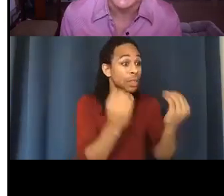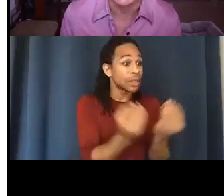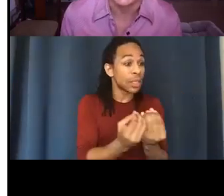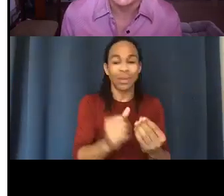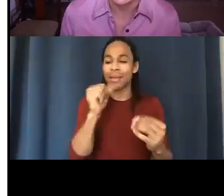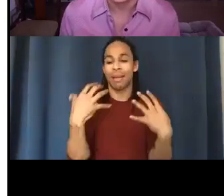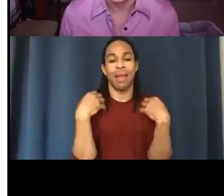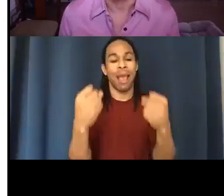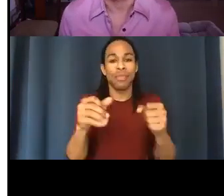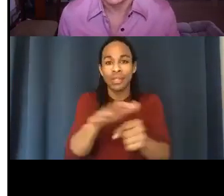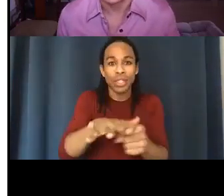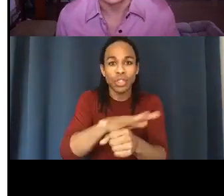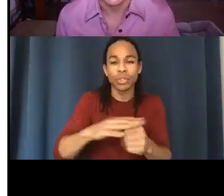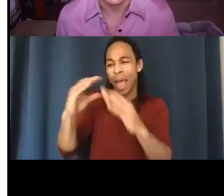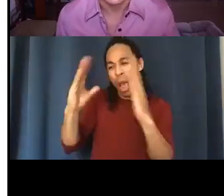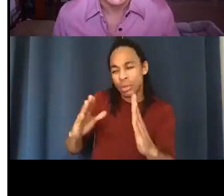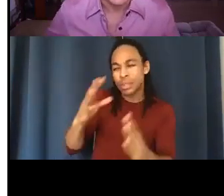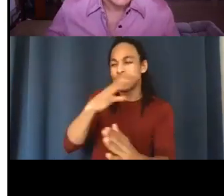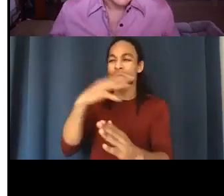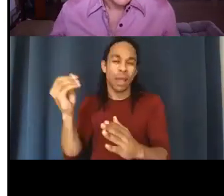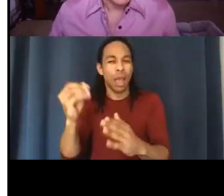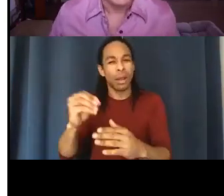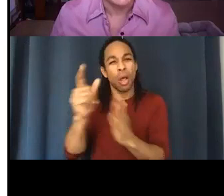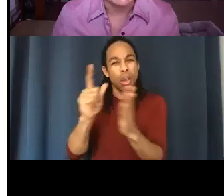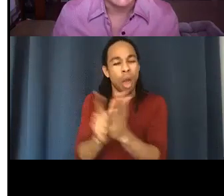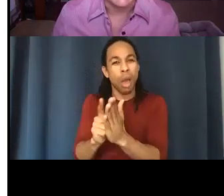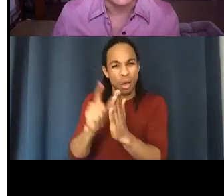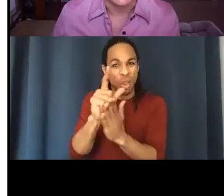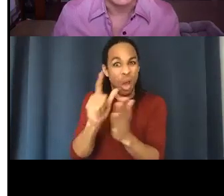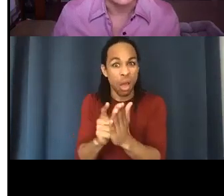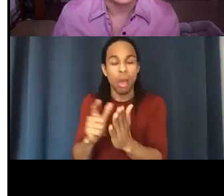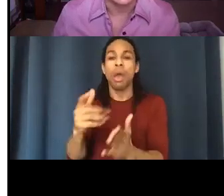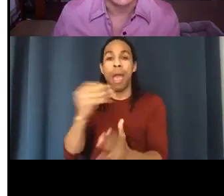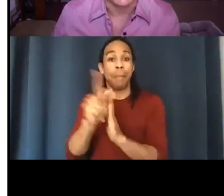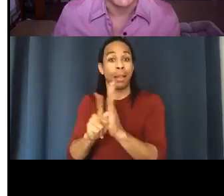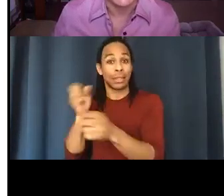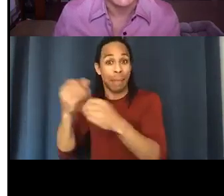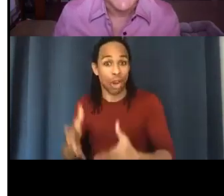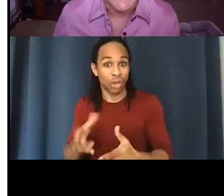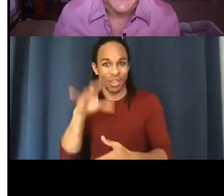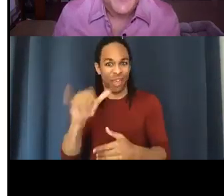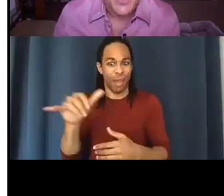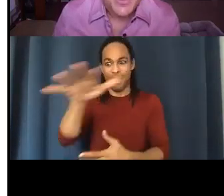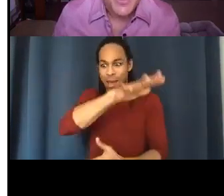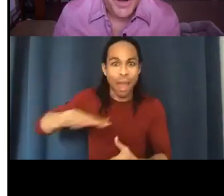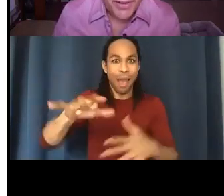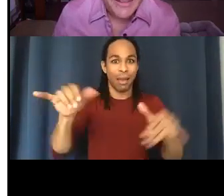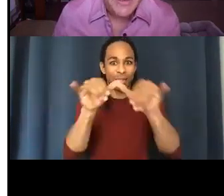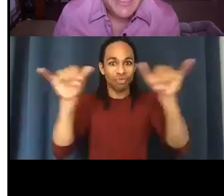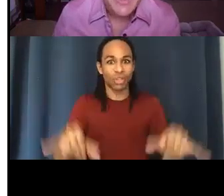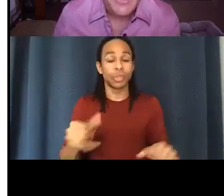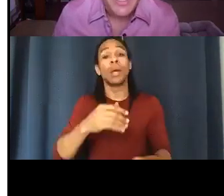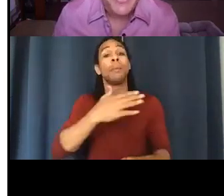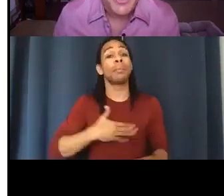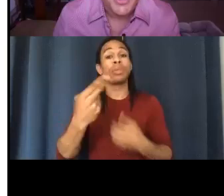housing and law enforcement, and with policy. Com 1 minuto. Antes que nós comecemos, por favor. Already